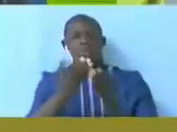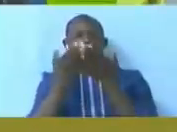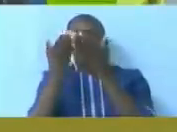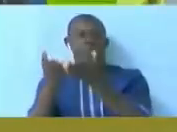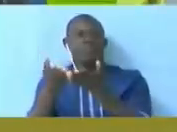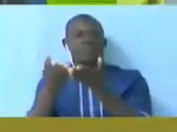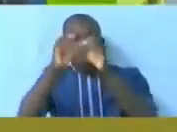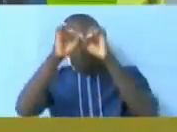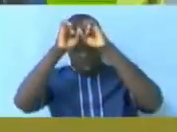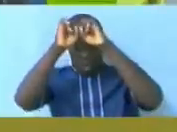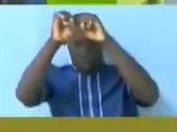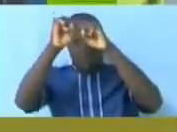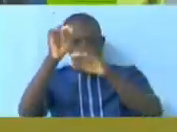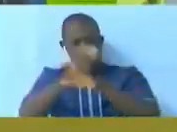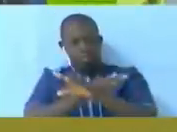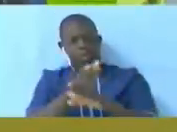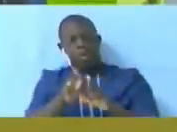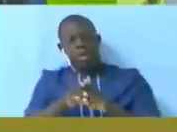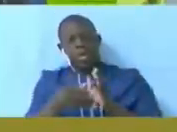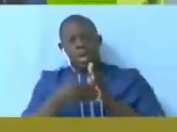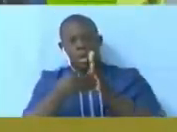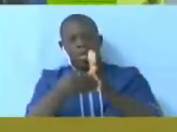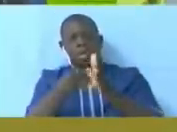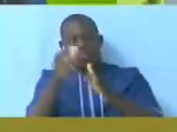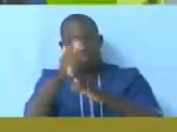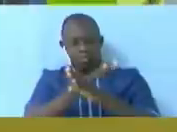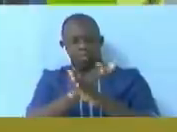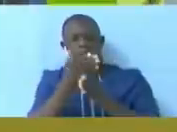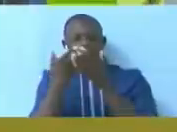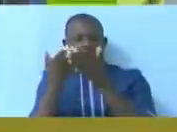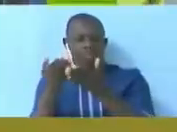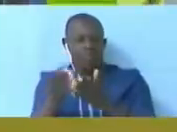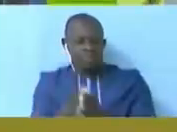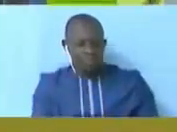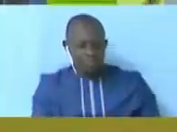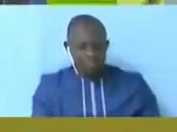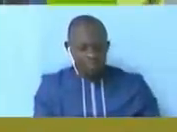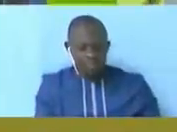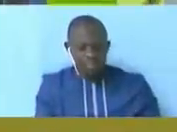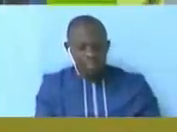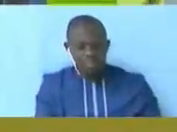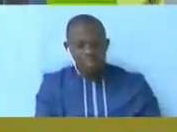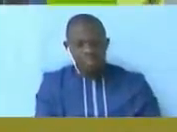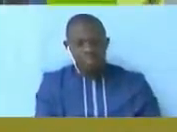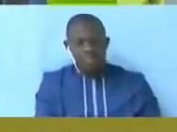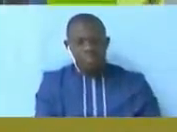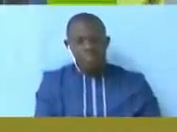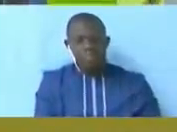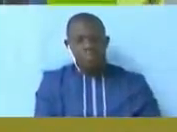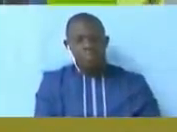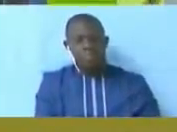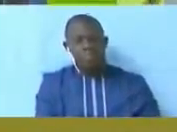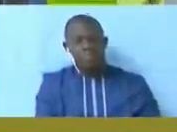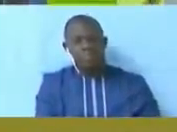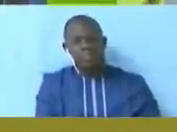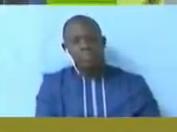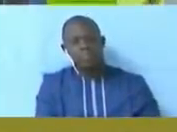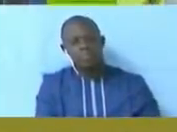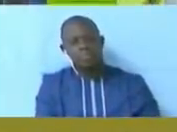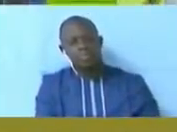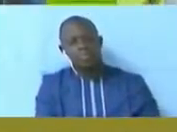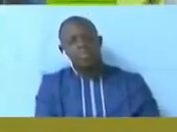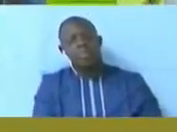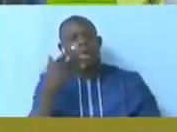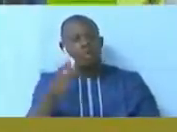the authorities. Ndelata menna mem bambanda fa wala min digo and sikeno yo luluo nying ya tare ya di la nyaton ko la no wato la. When I